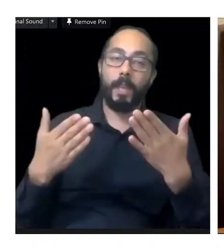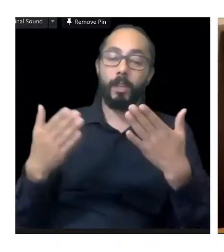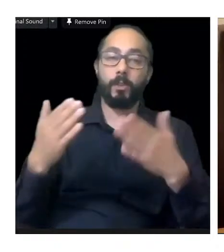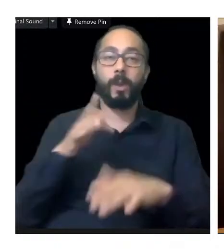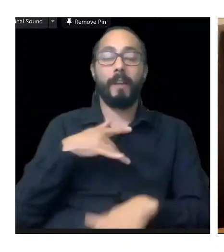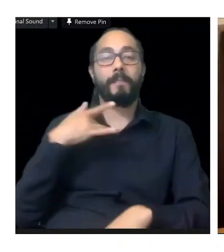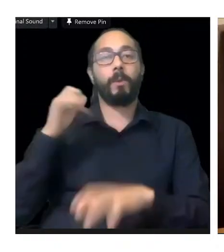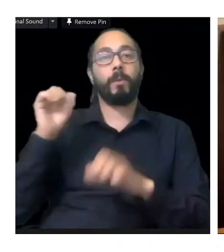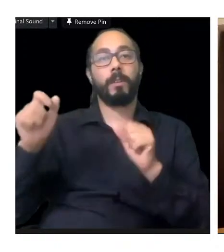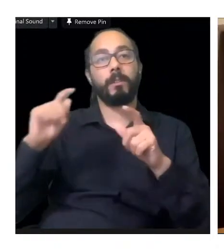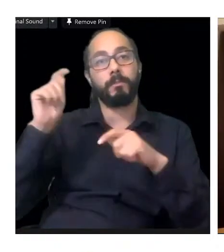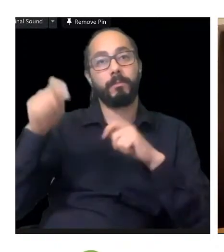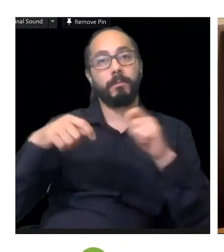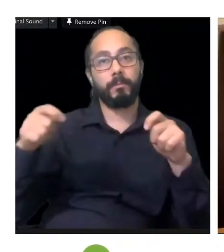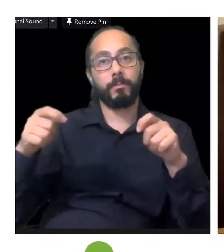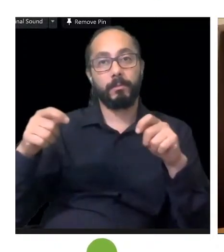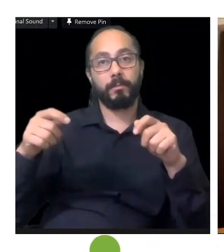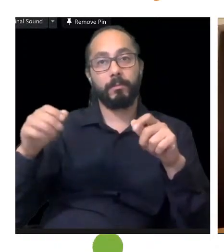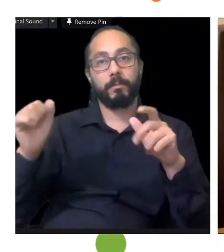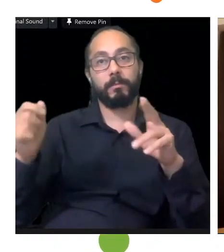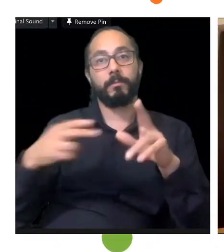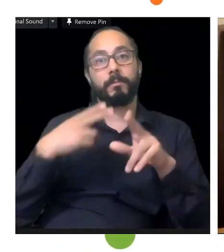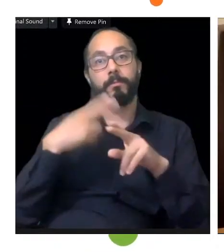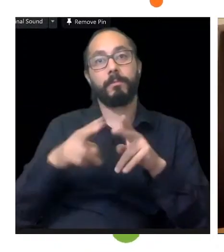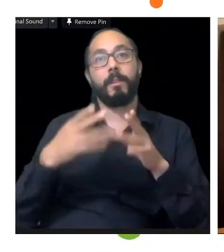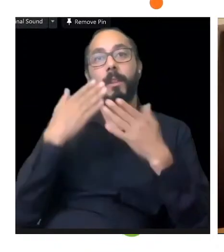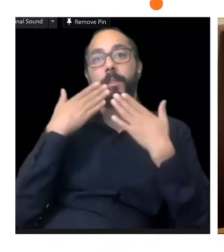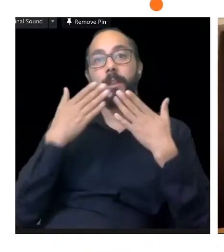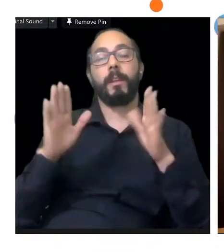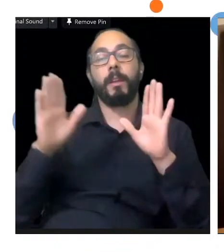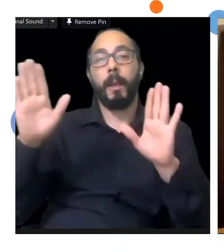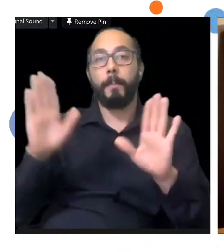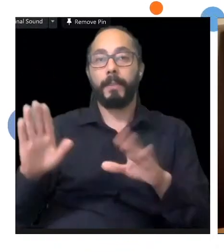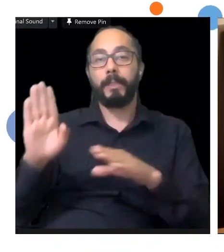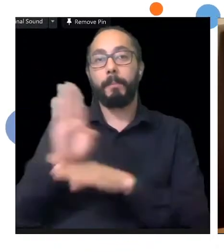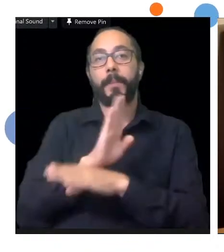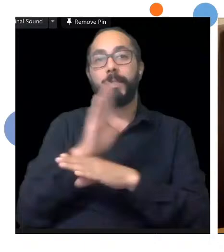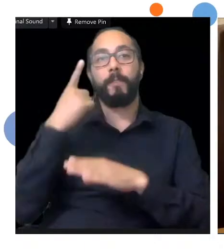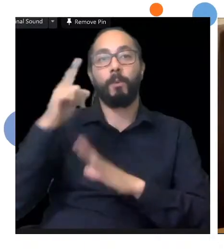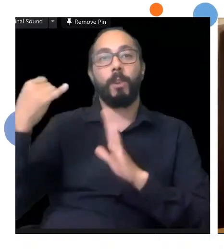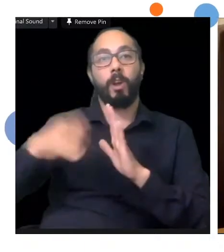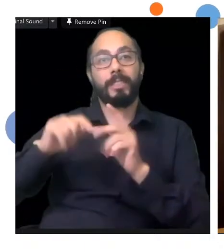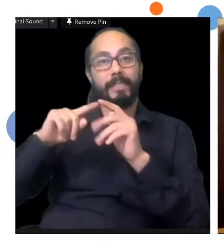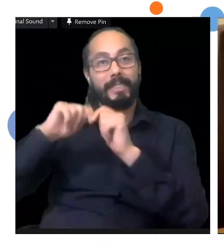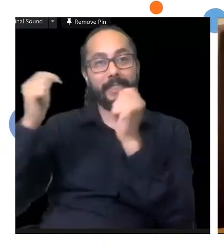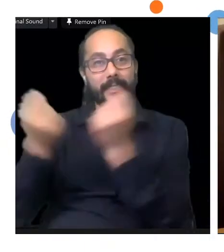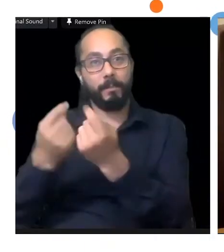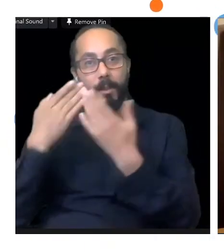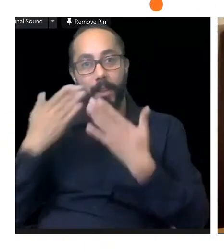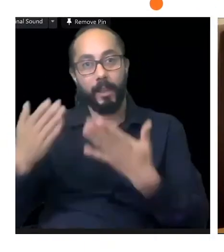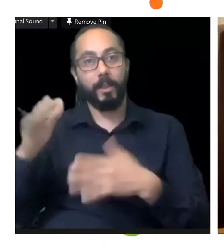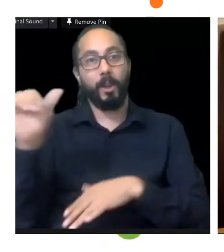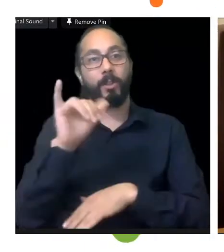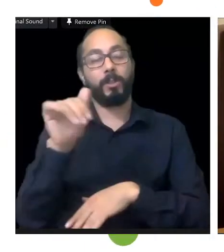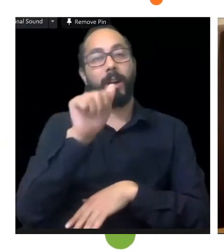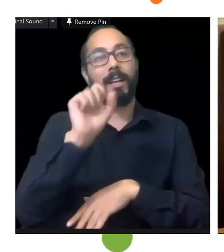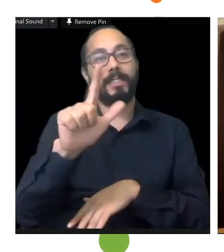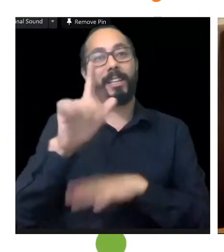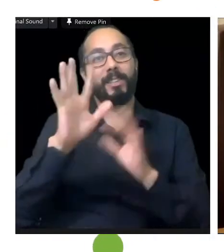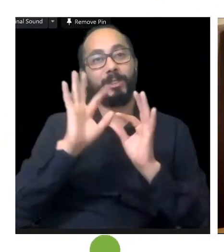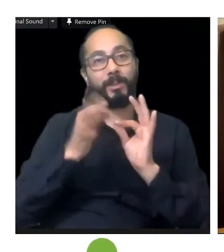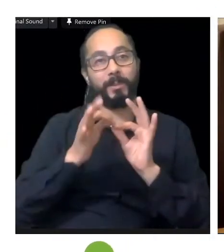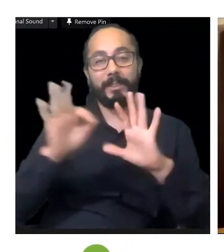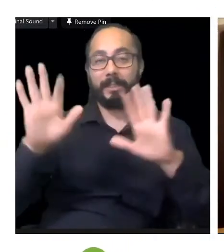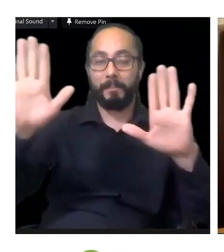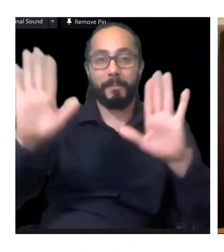down. I wanted to just very briefly thank the Extraordinary Business for the Arts team, but also our ASL interpreter today, who's done an